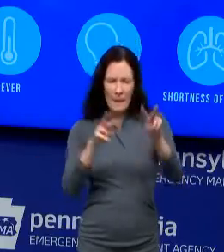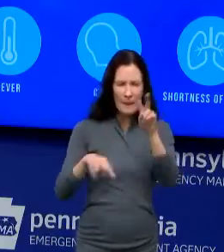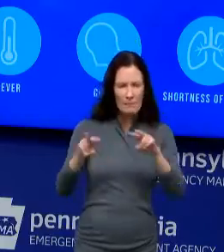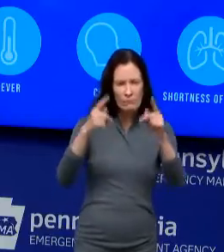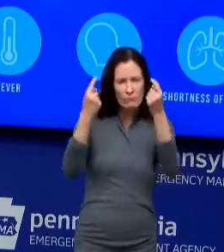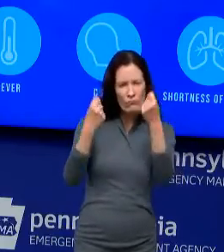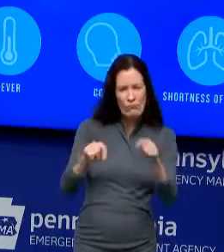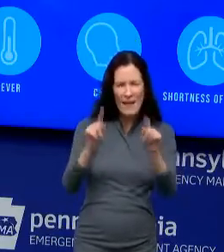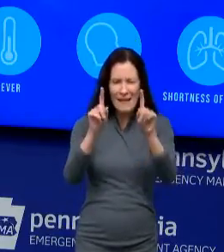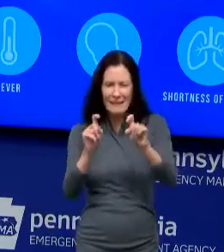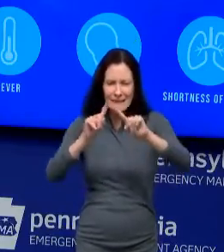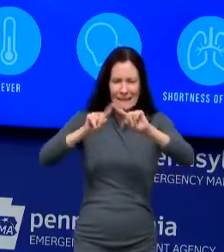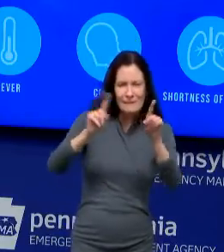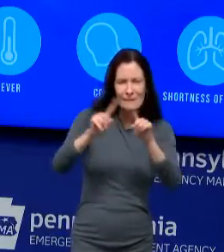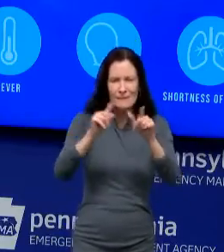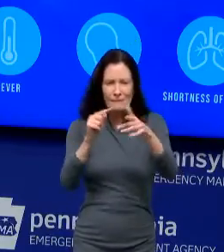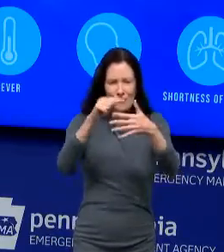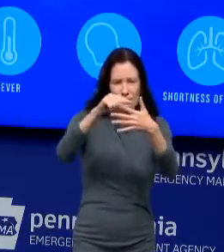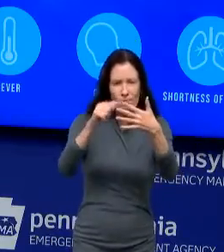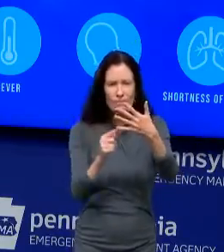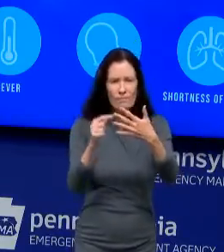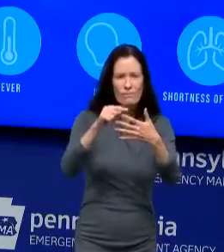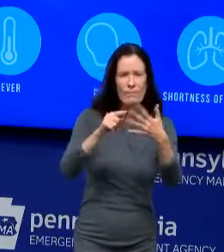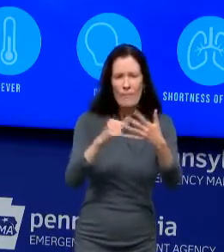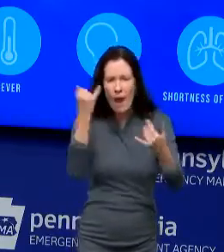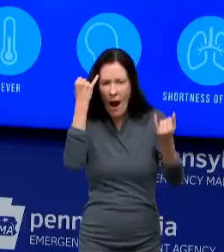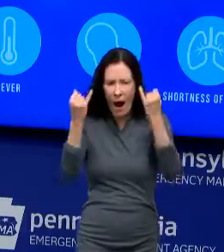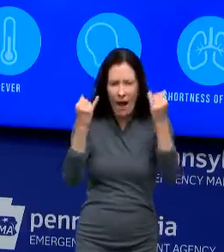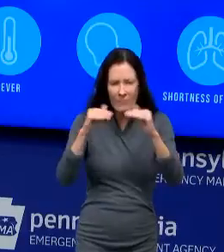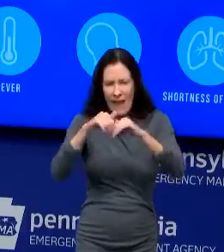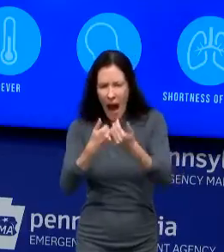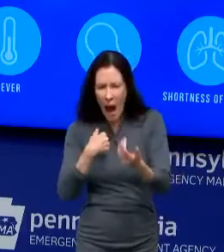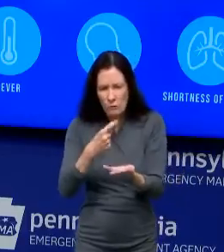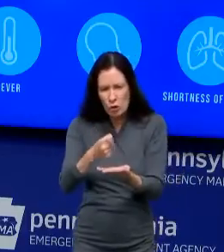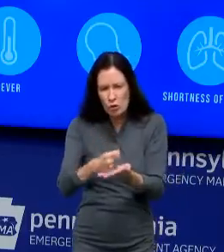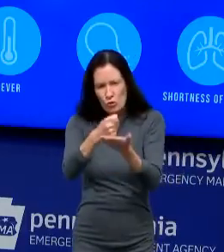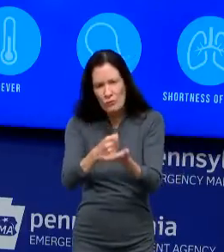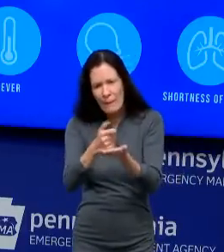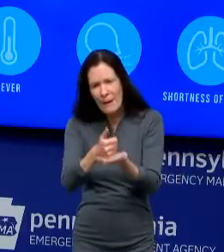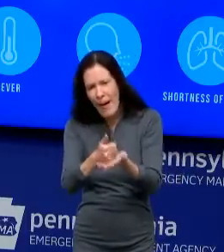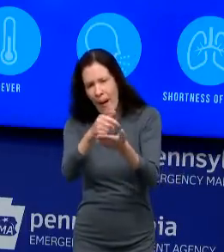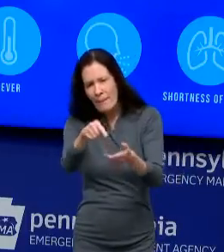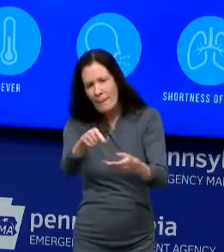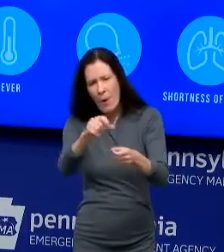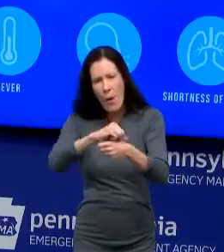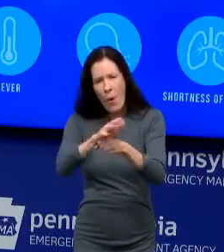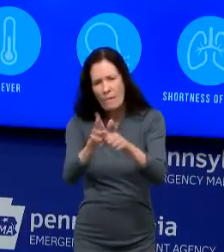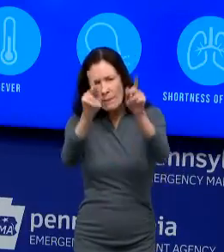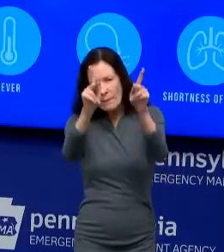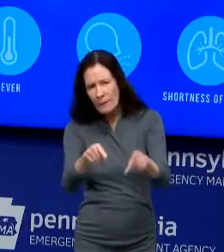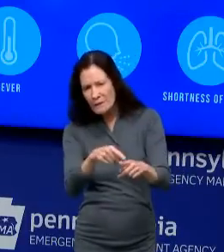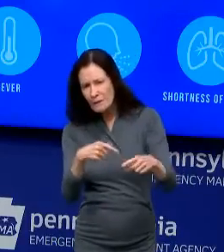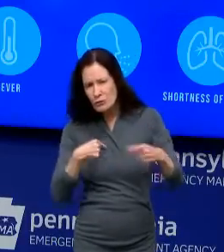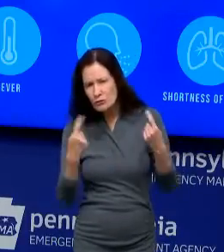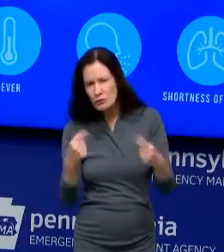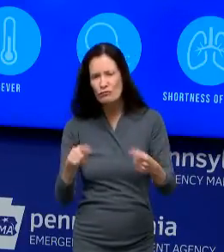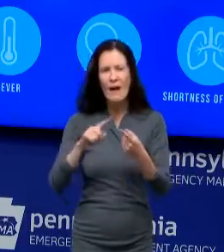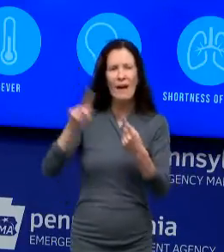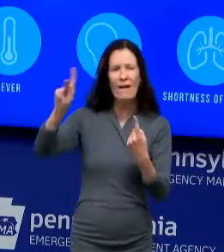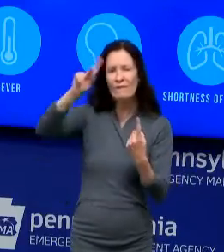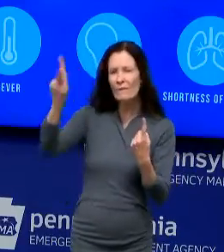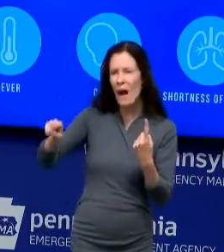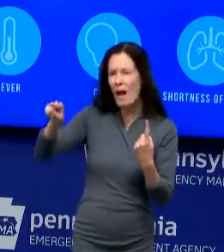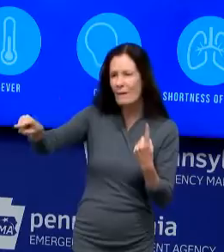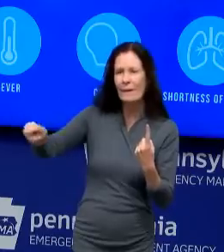Geisinger, as well as UPMC and Allegheny. So lots of different places where testing is being done to see